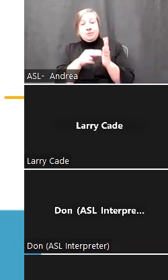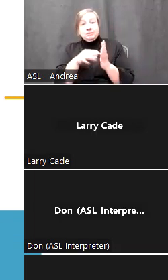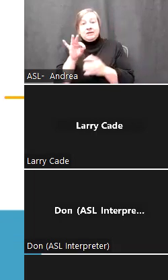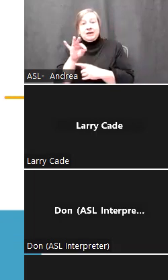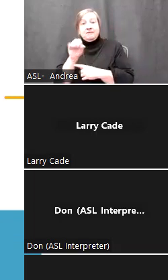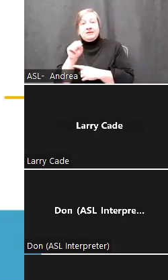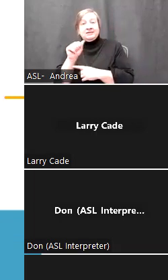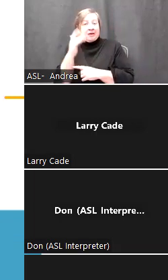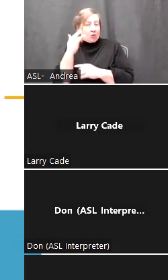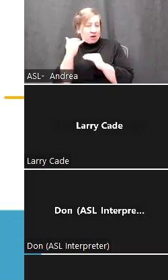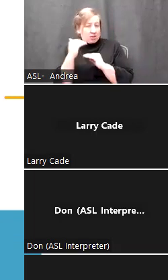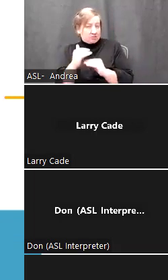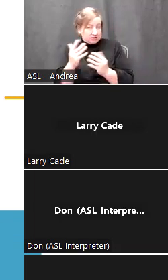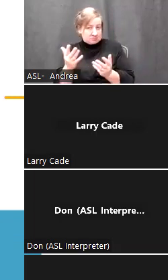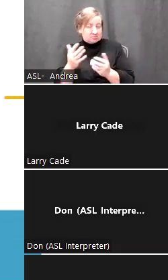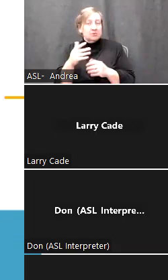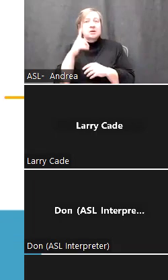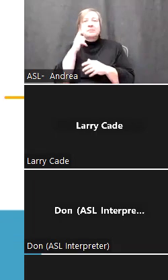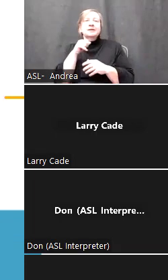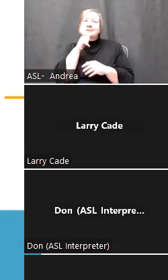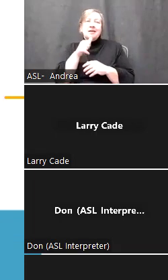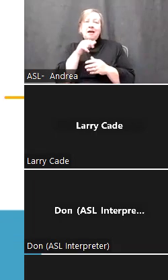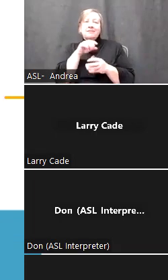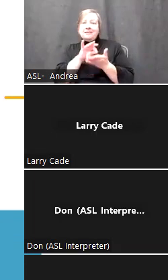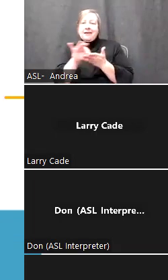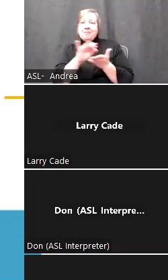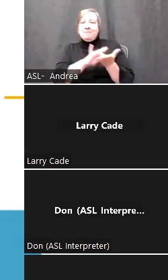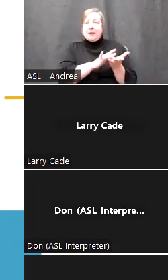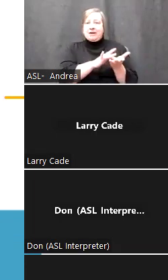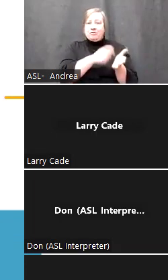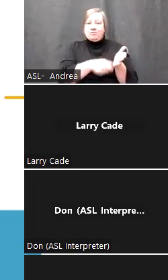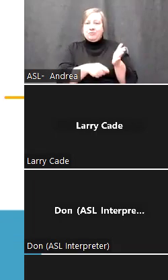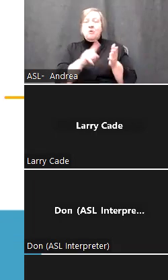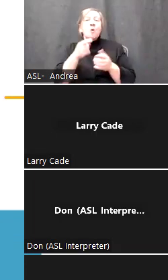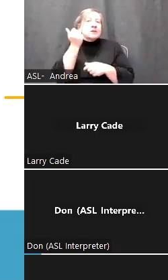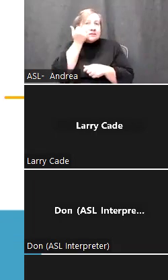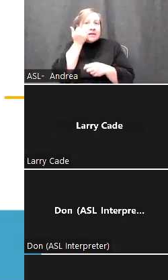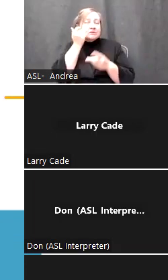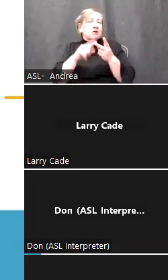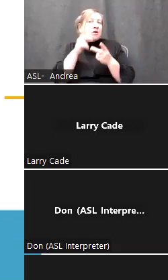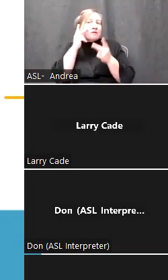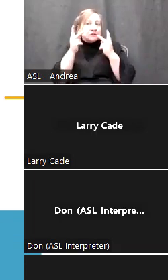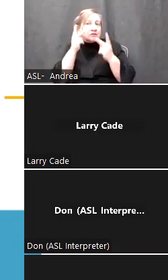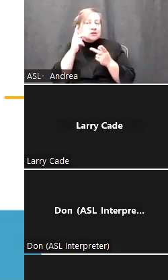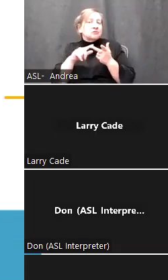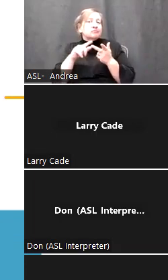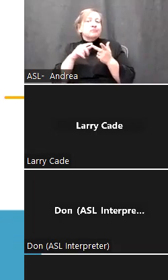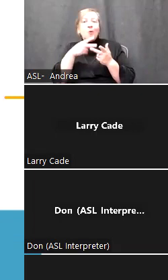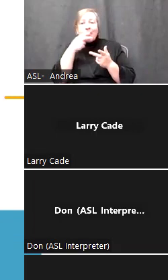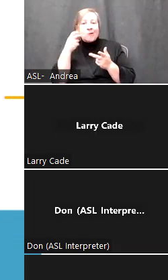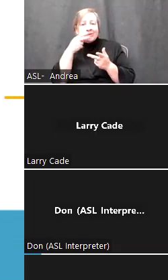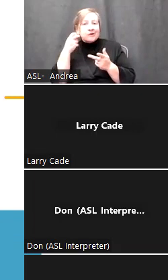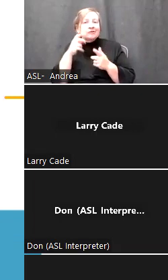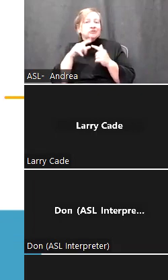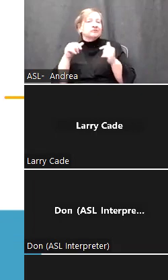called limited, is that it cuts out the medical expenses. Only dental, vision, orthodontia type expenses